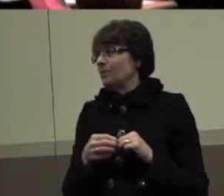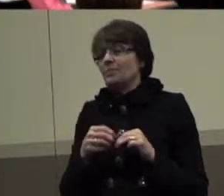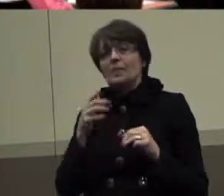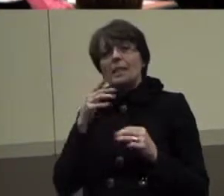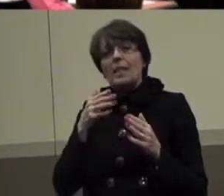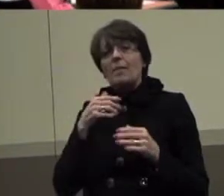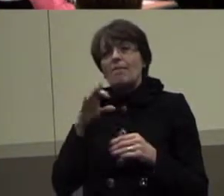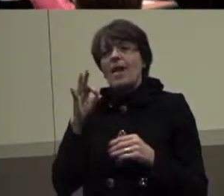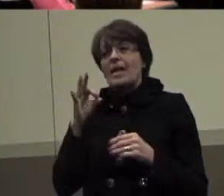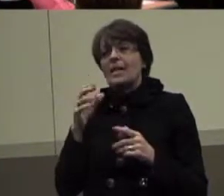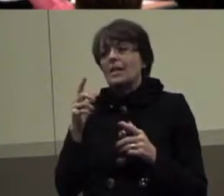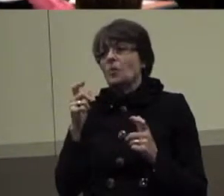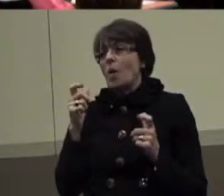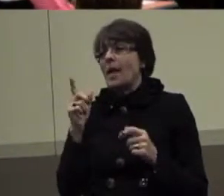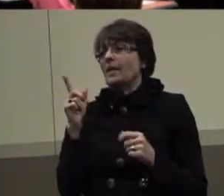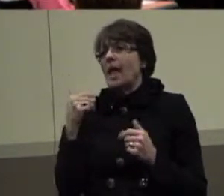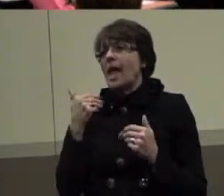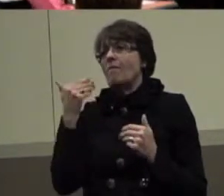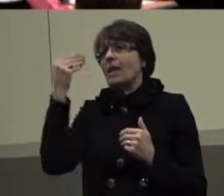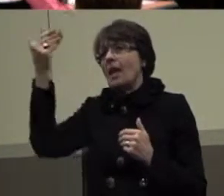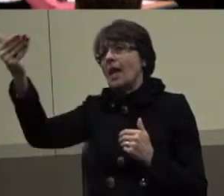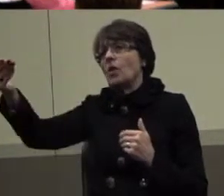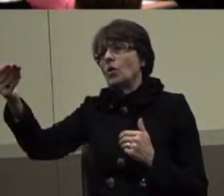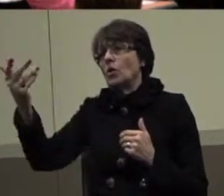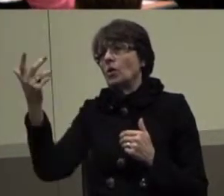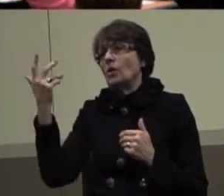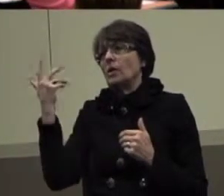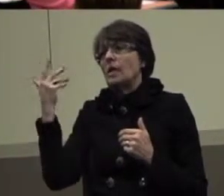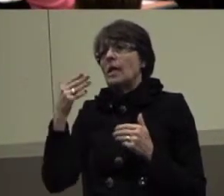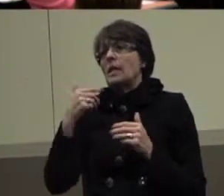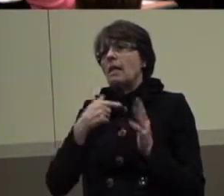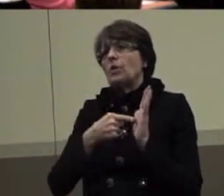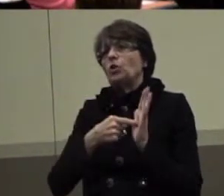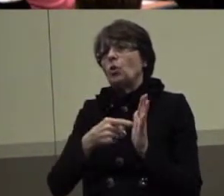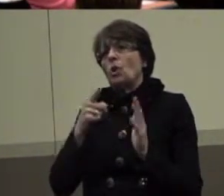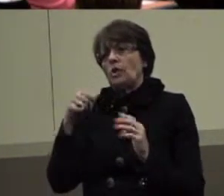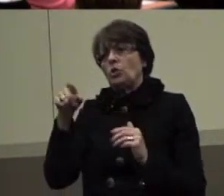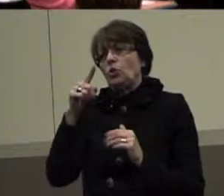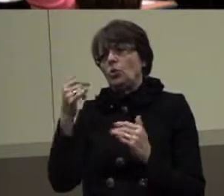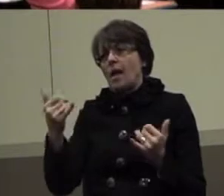quick. I have it later on, but let me show it to you now.